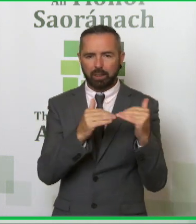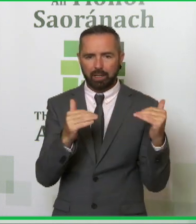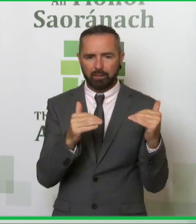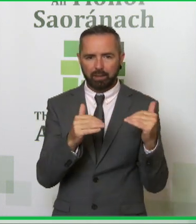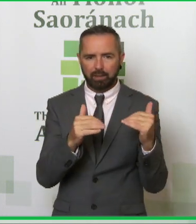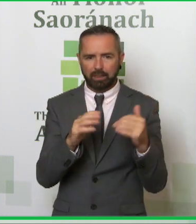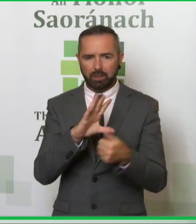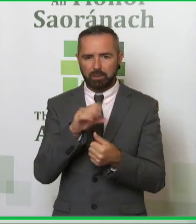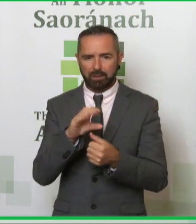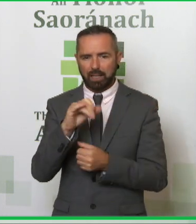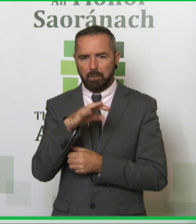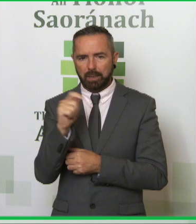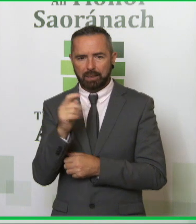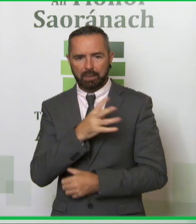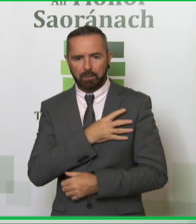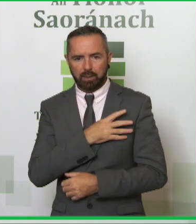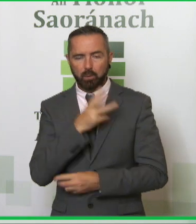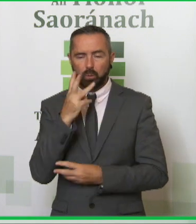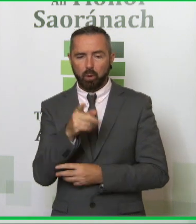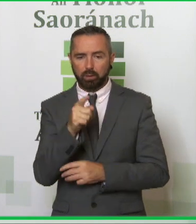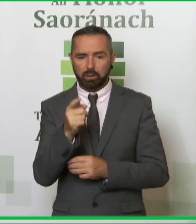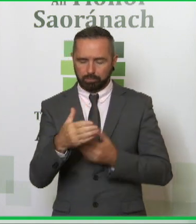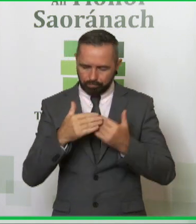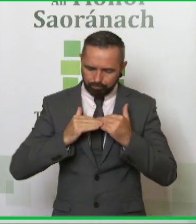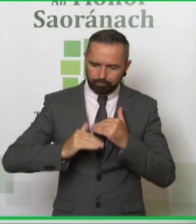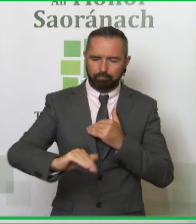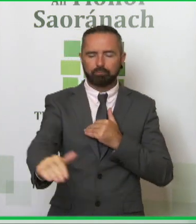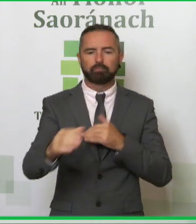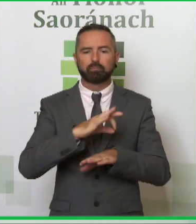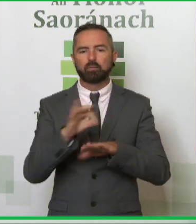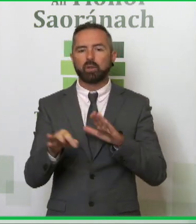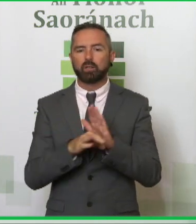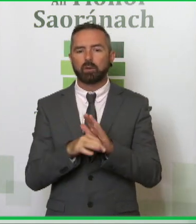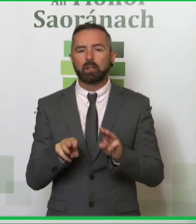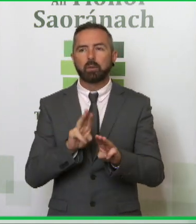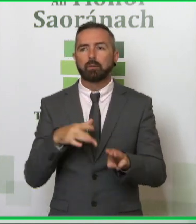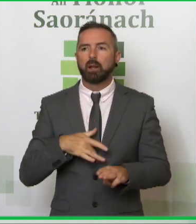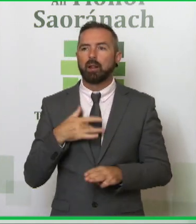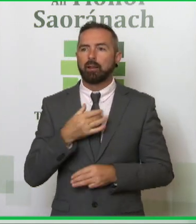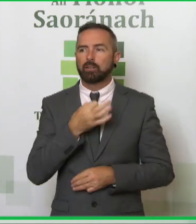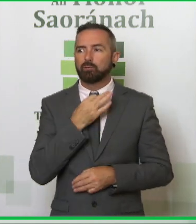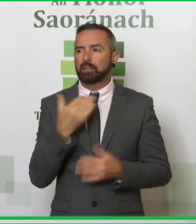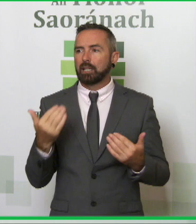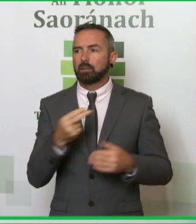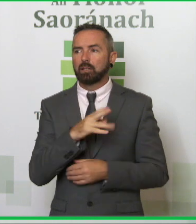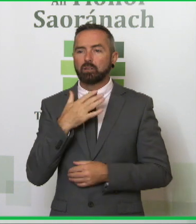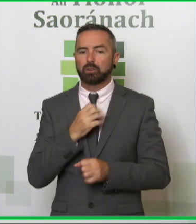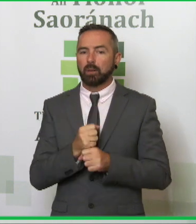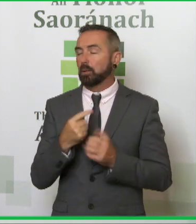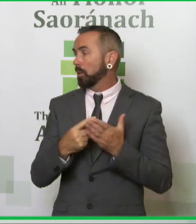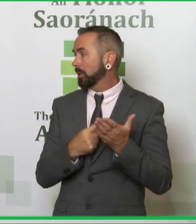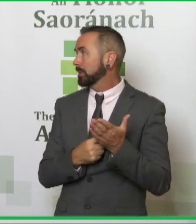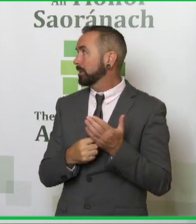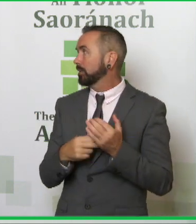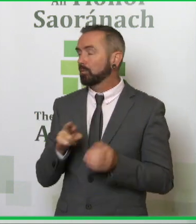this hanging on a shelf. We want it going to the Oireachtas. We want it going to government straight away. People's lives are at stake. This is not just about a policy. This is